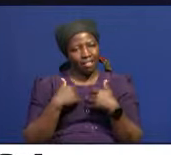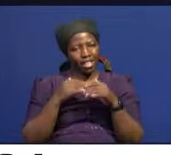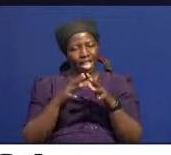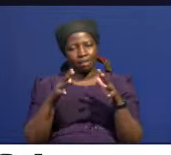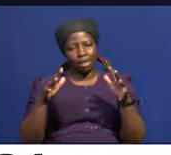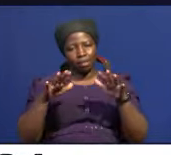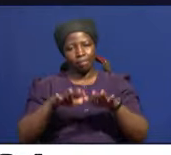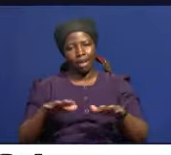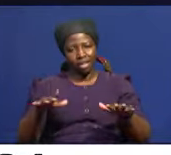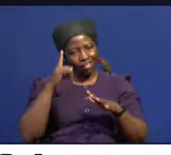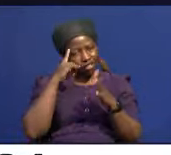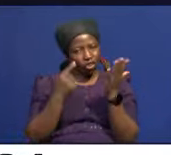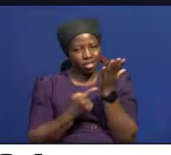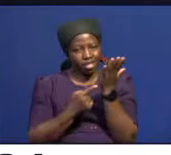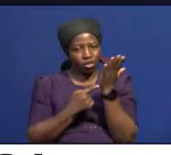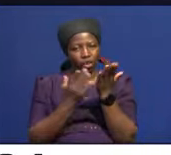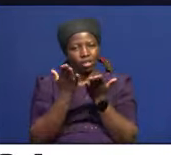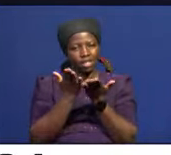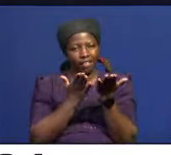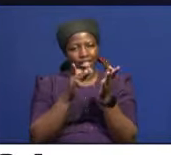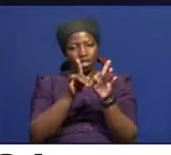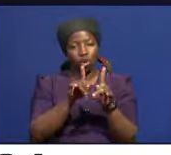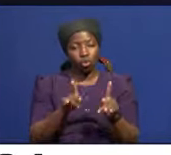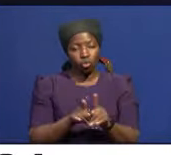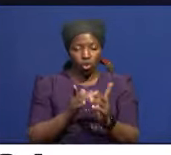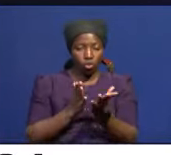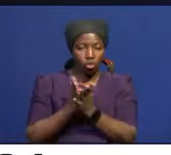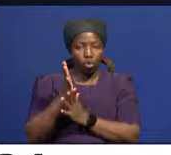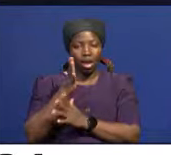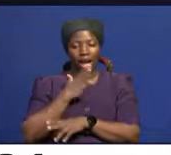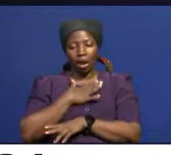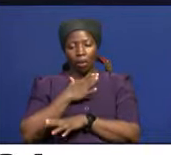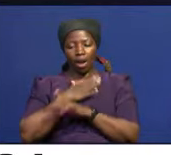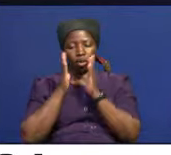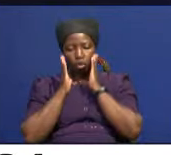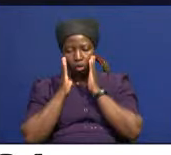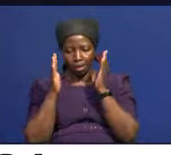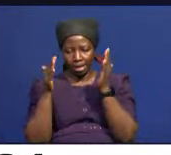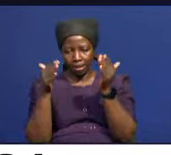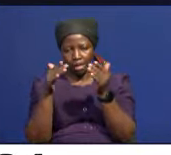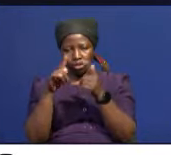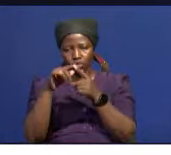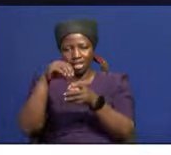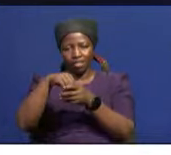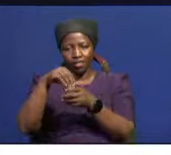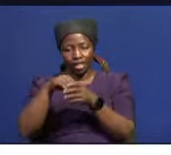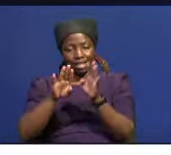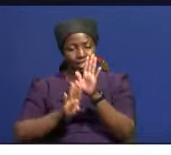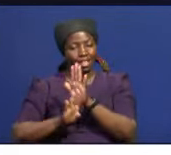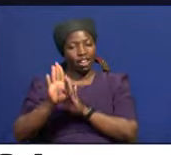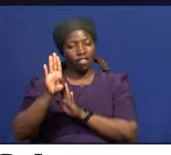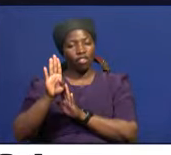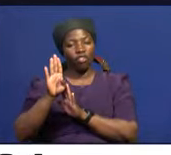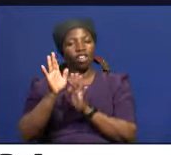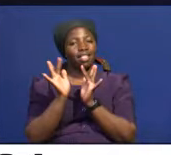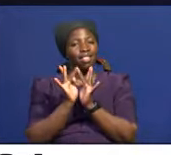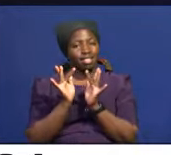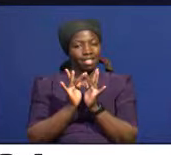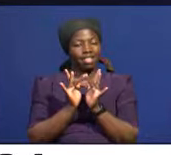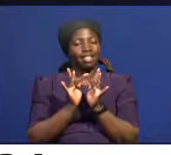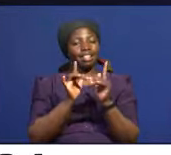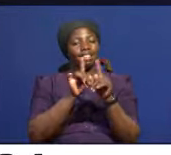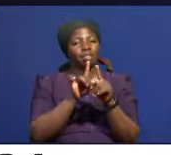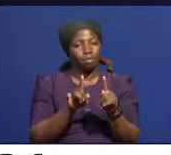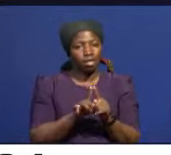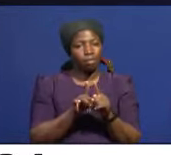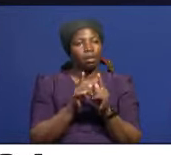digital services as well. Through our commitment to invest in the development of broadband infrastructure and